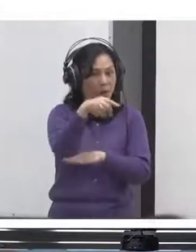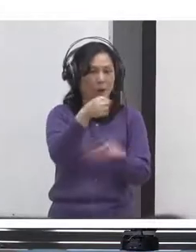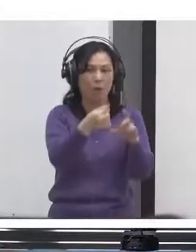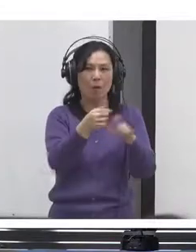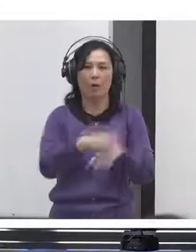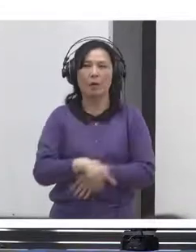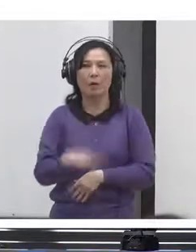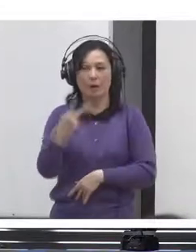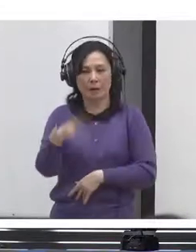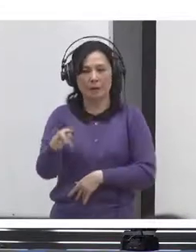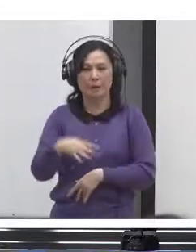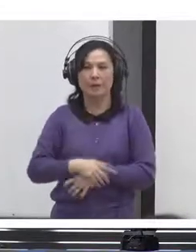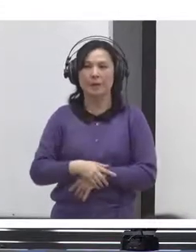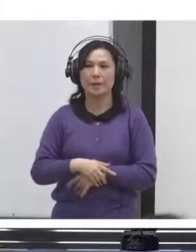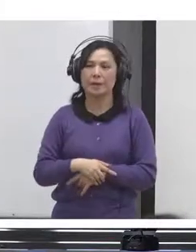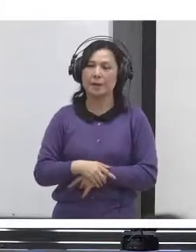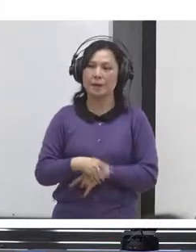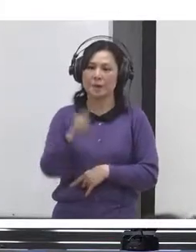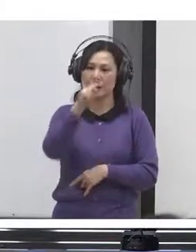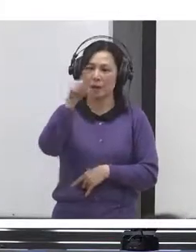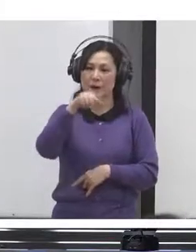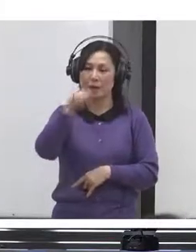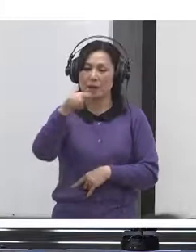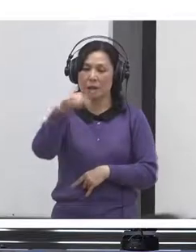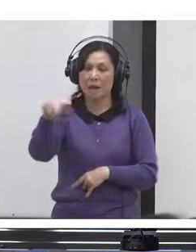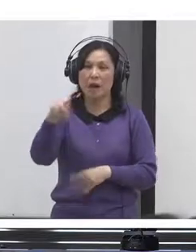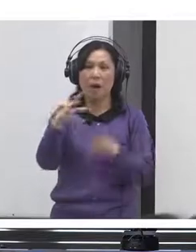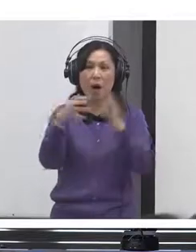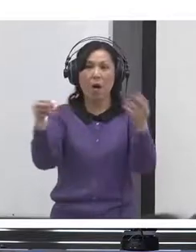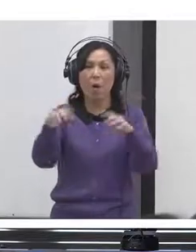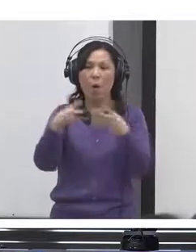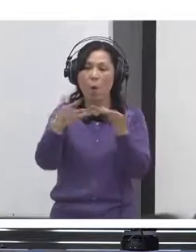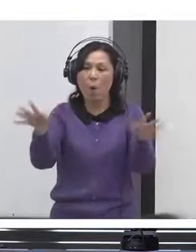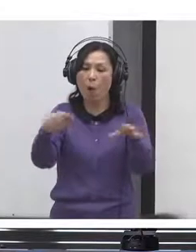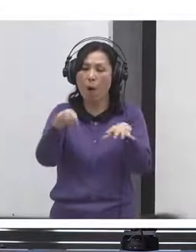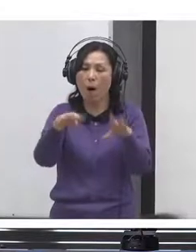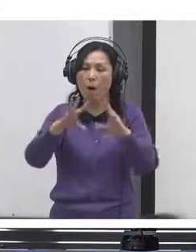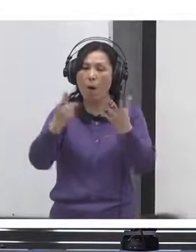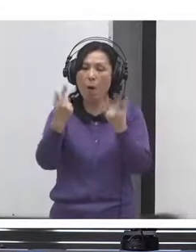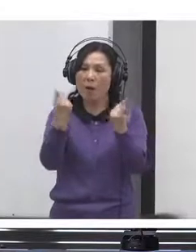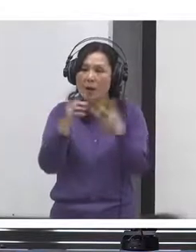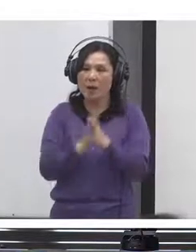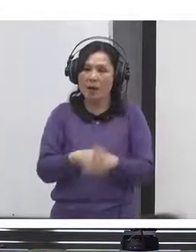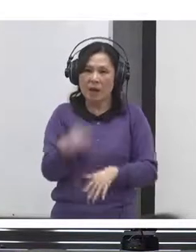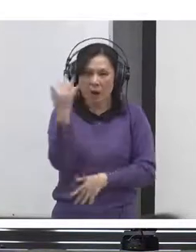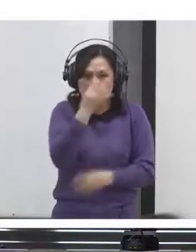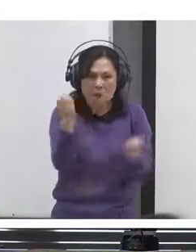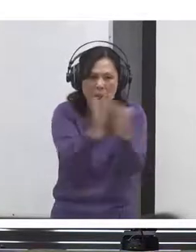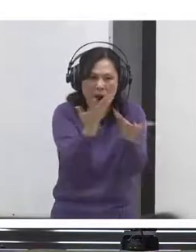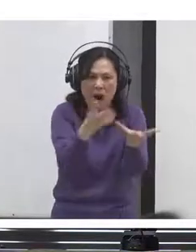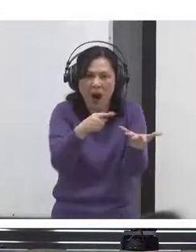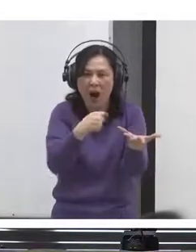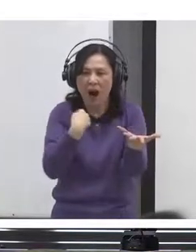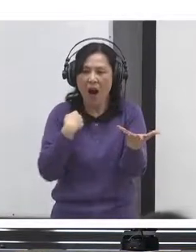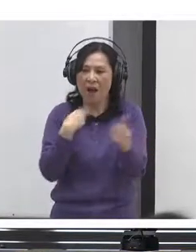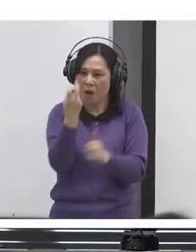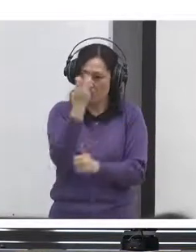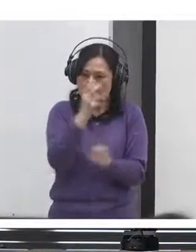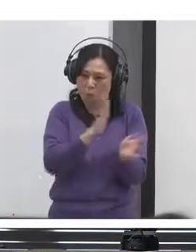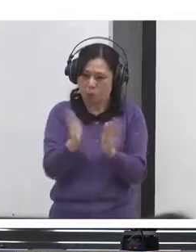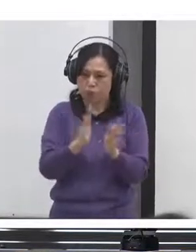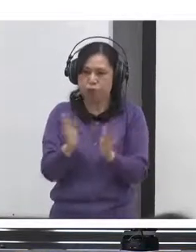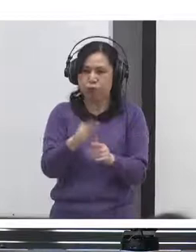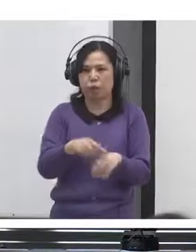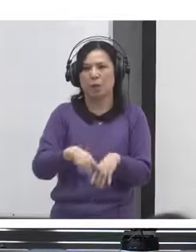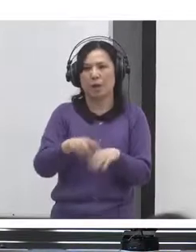Latacunga, Octopi helps to evacuate residents in case of the local volcano eruption. We are happy to see that